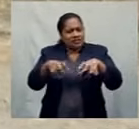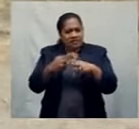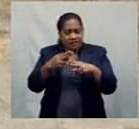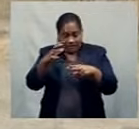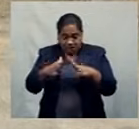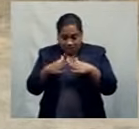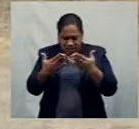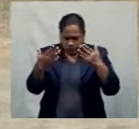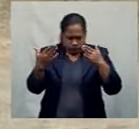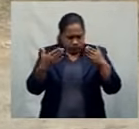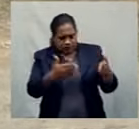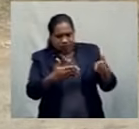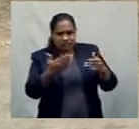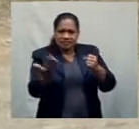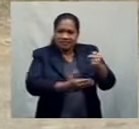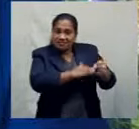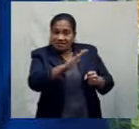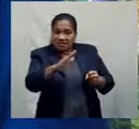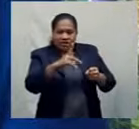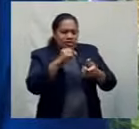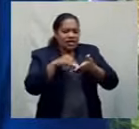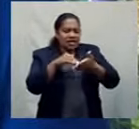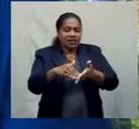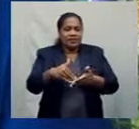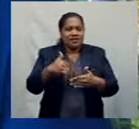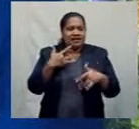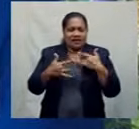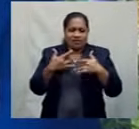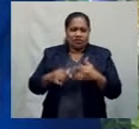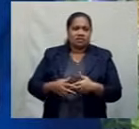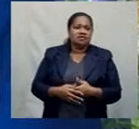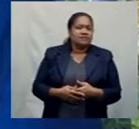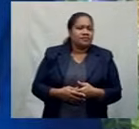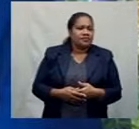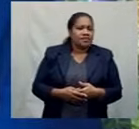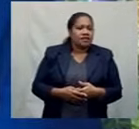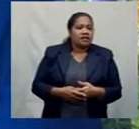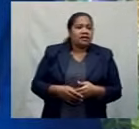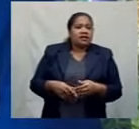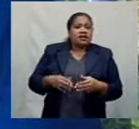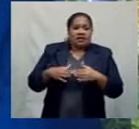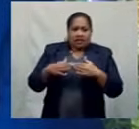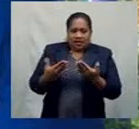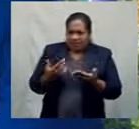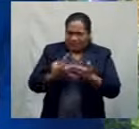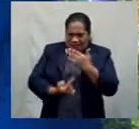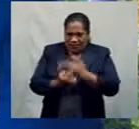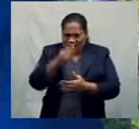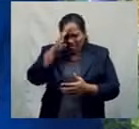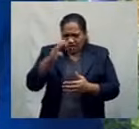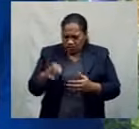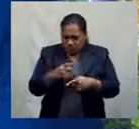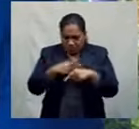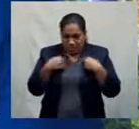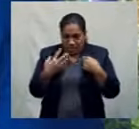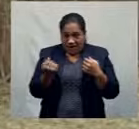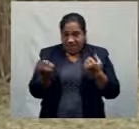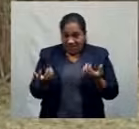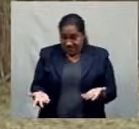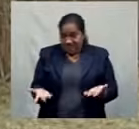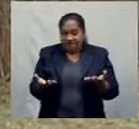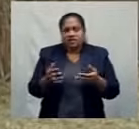to cane to sustain their livelihoods. All the governments of the countries, they are facing this, eh? So I encourage the farmers,